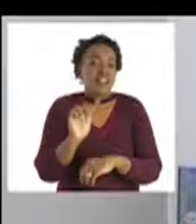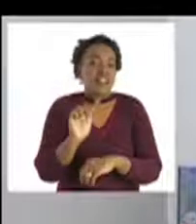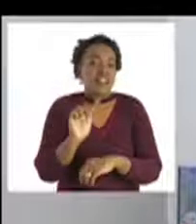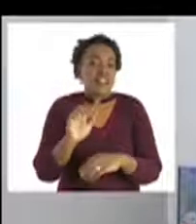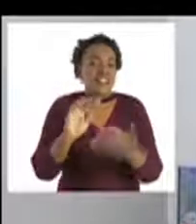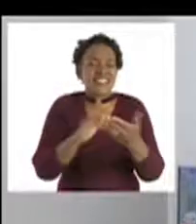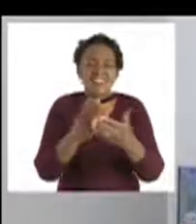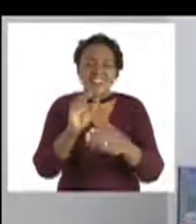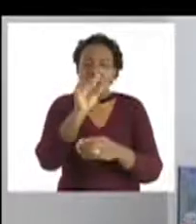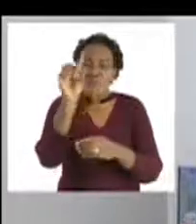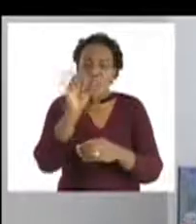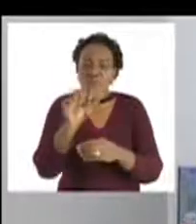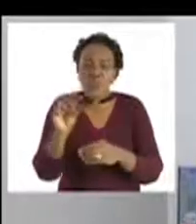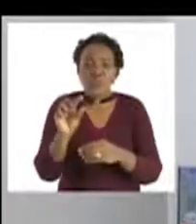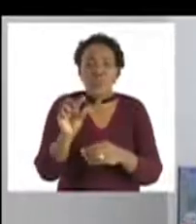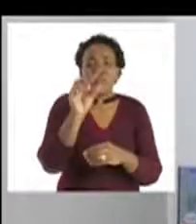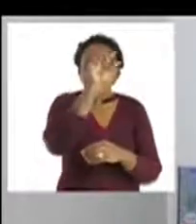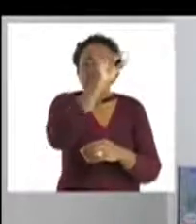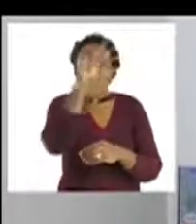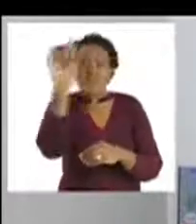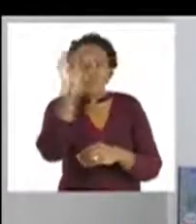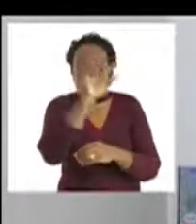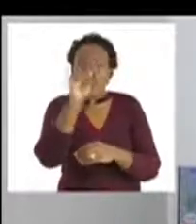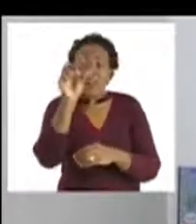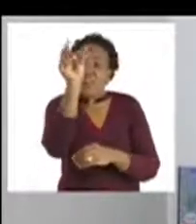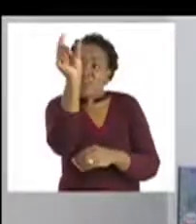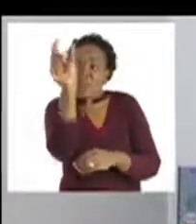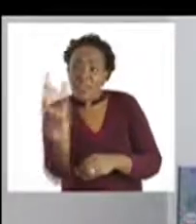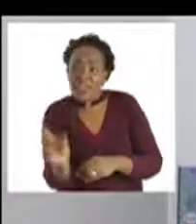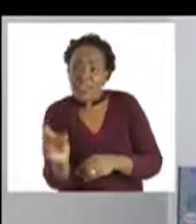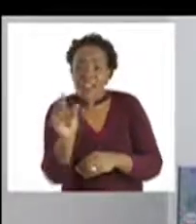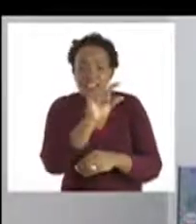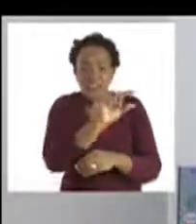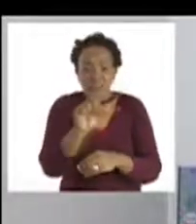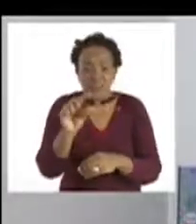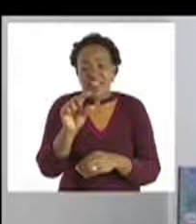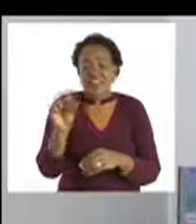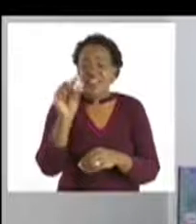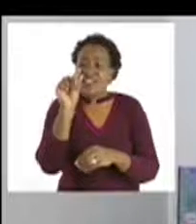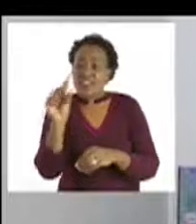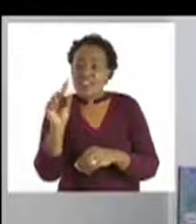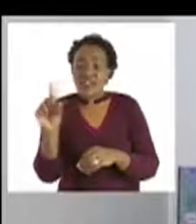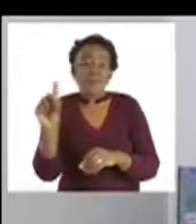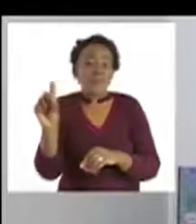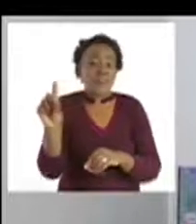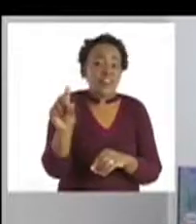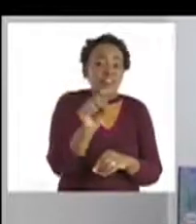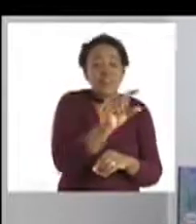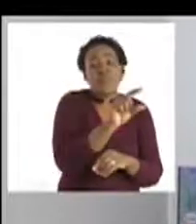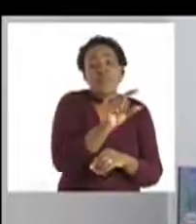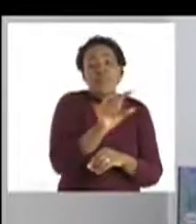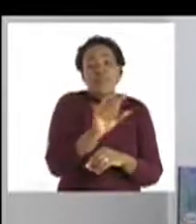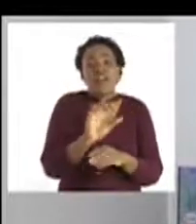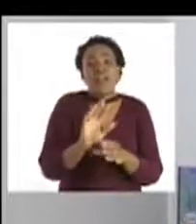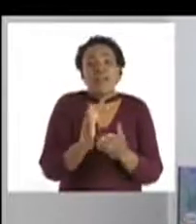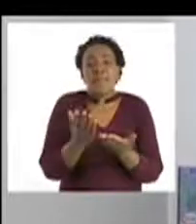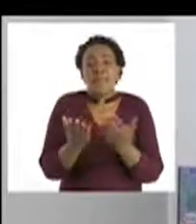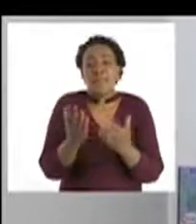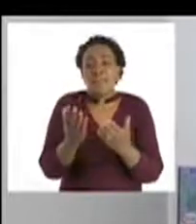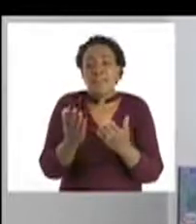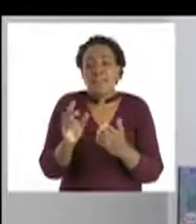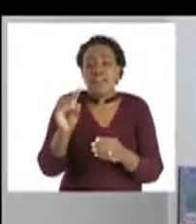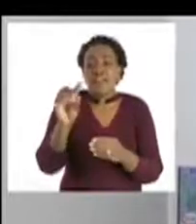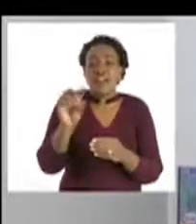to bottom. Some will be stretching from left to right, but some will